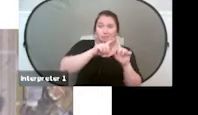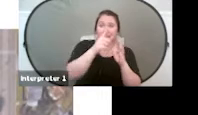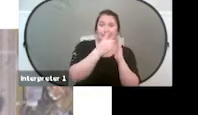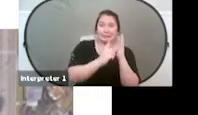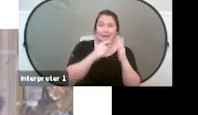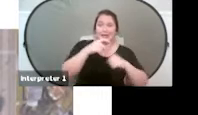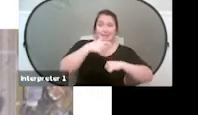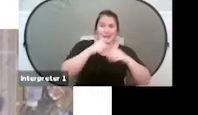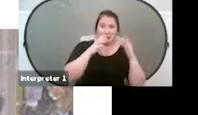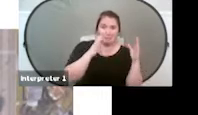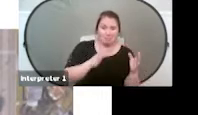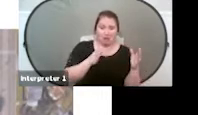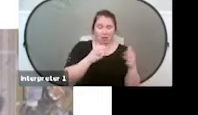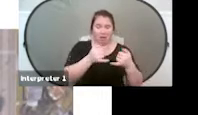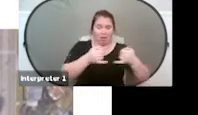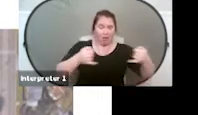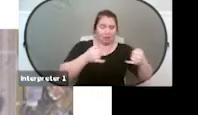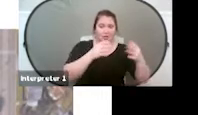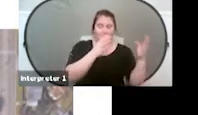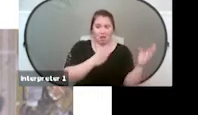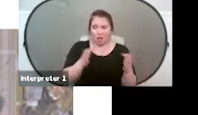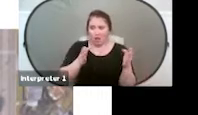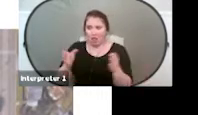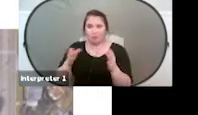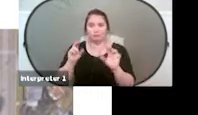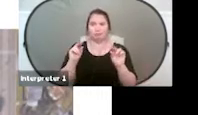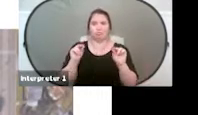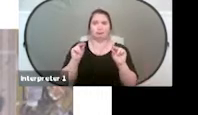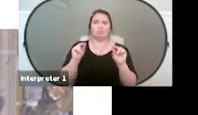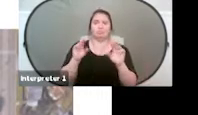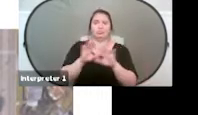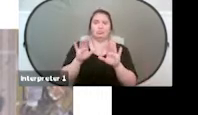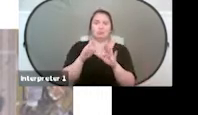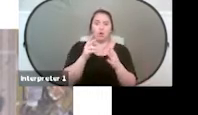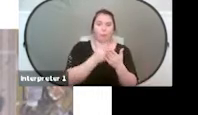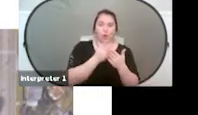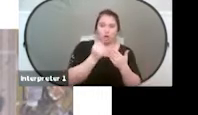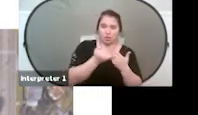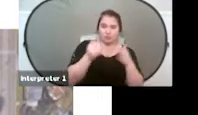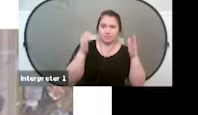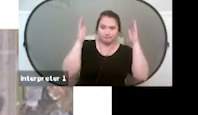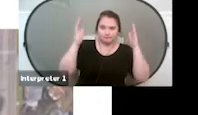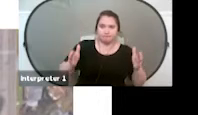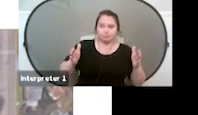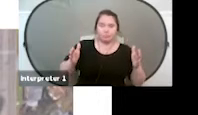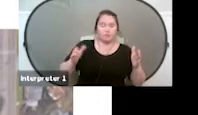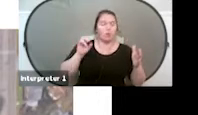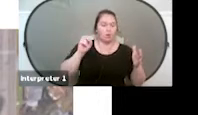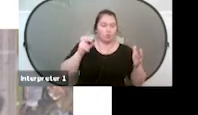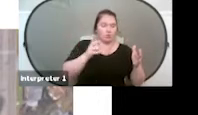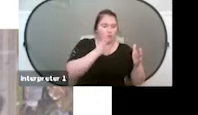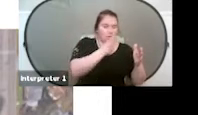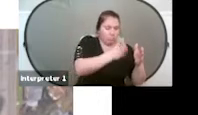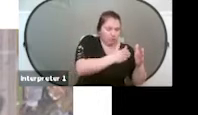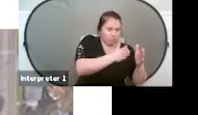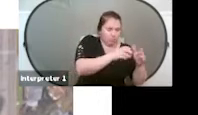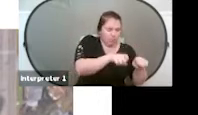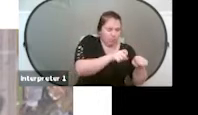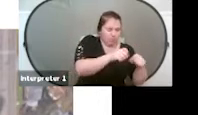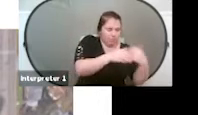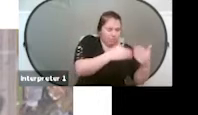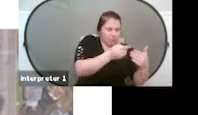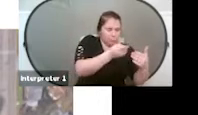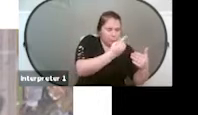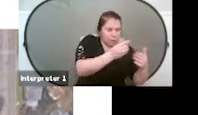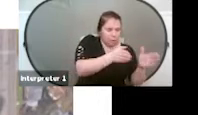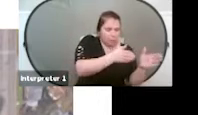timelines and schedules. It would be, here's your project, and then, okay, here's what we can accomplish in phase 1. And that, takes into consideration where